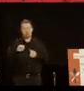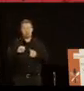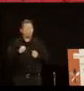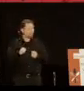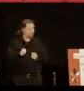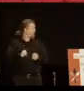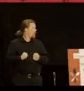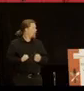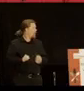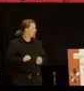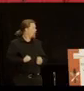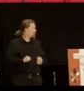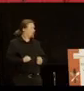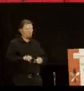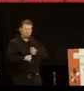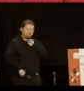knife.